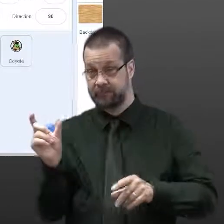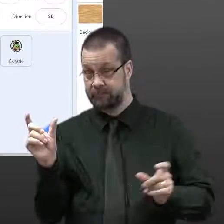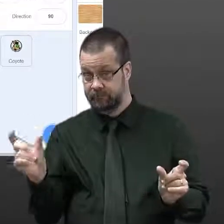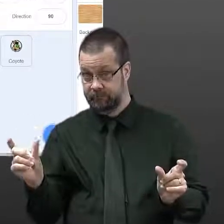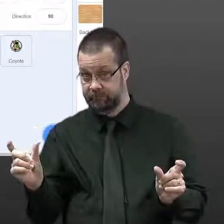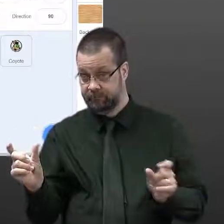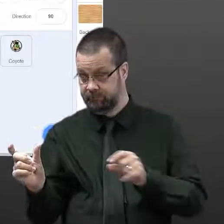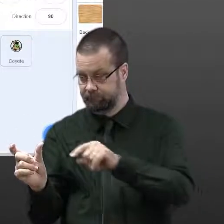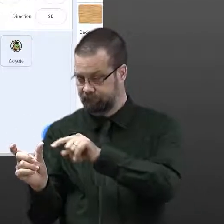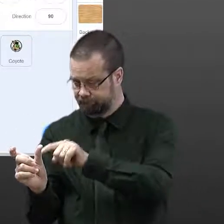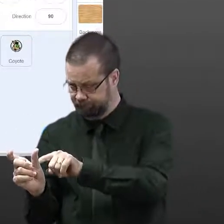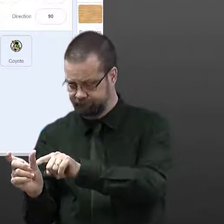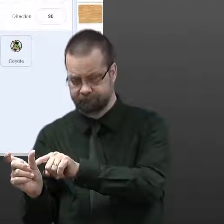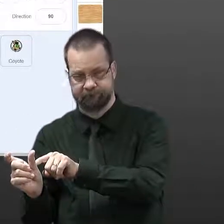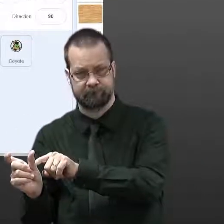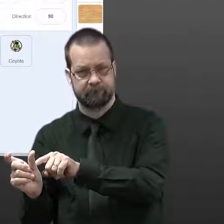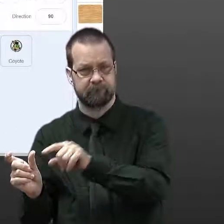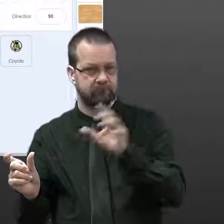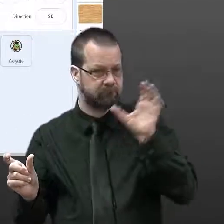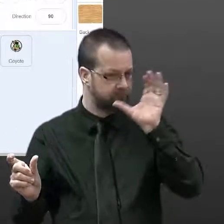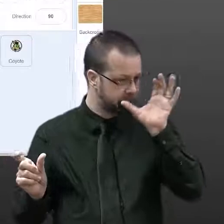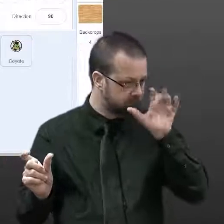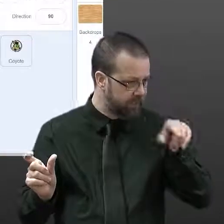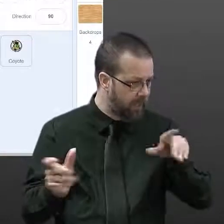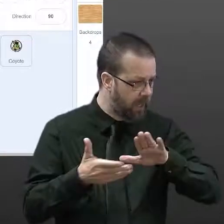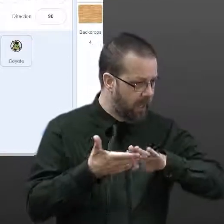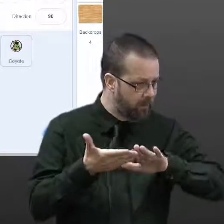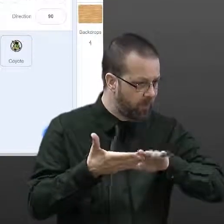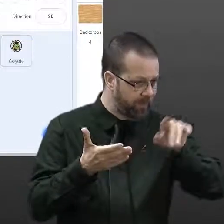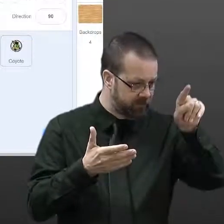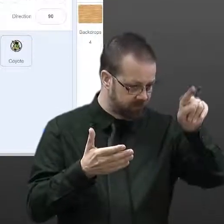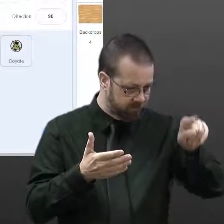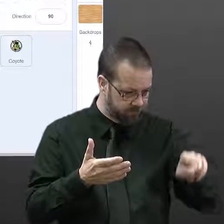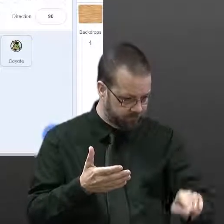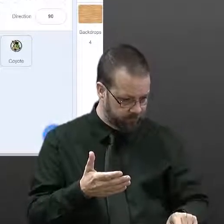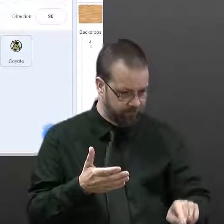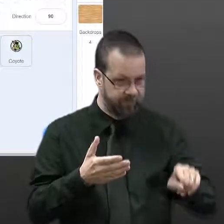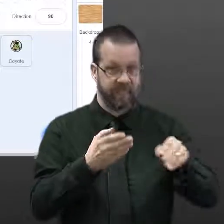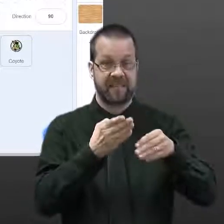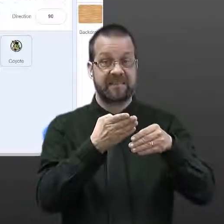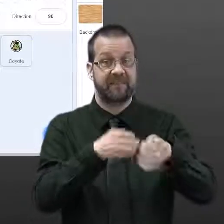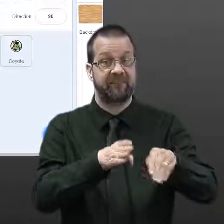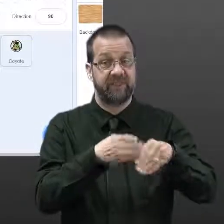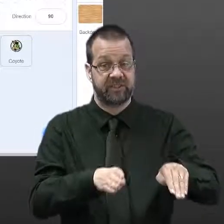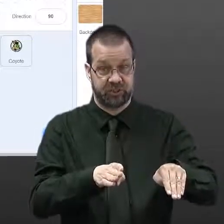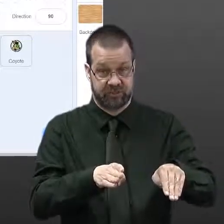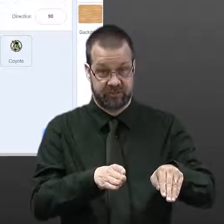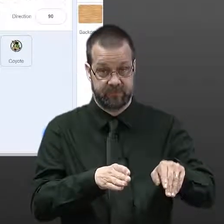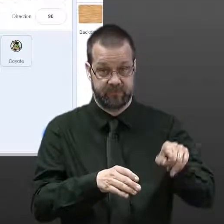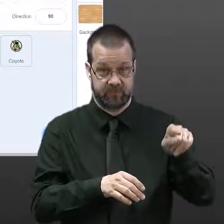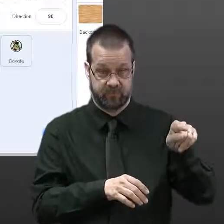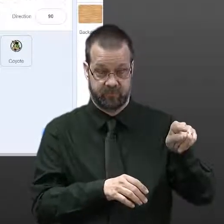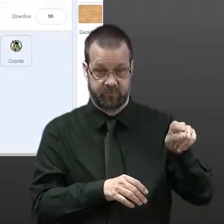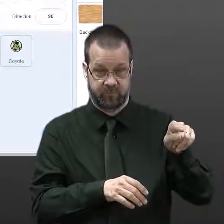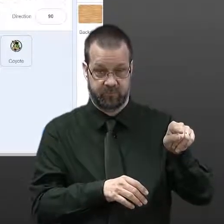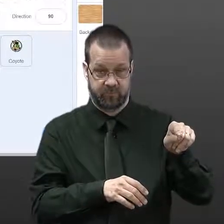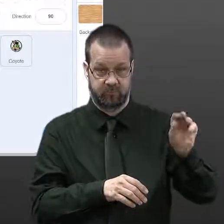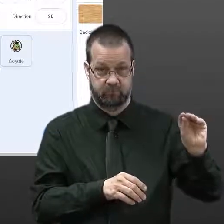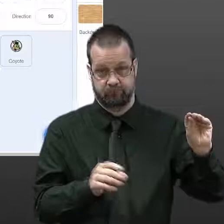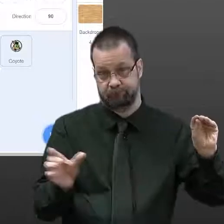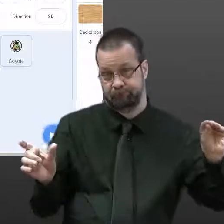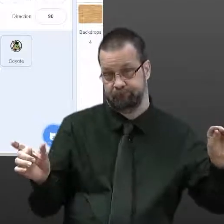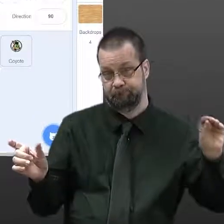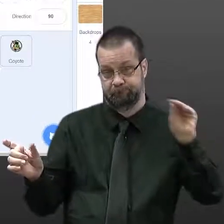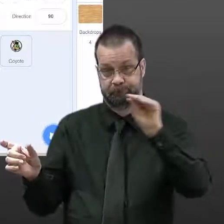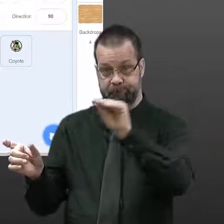block. In the right side of our multiplication block, we're going to go back to operators and find the division, which is right underneath